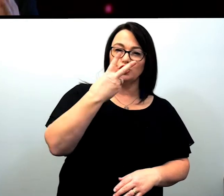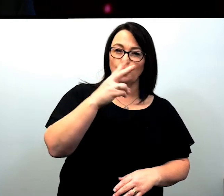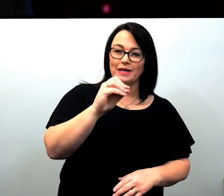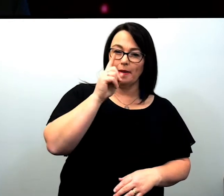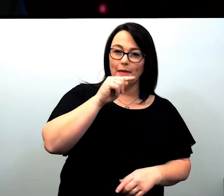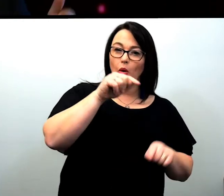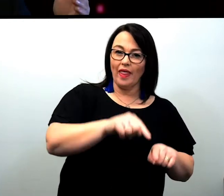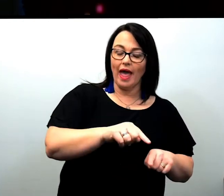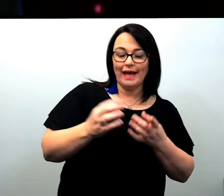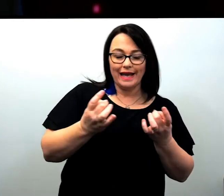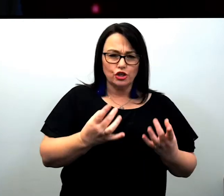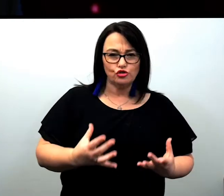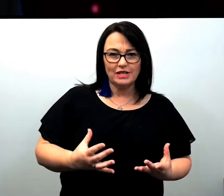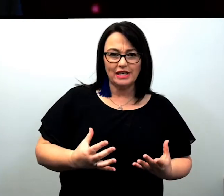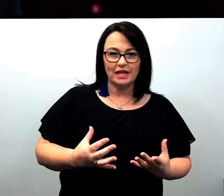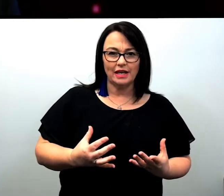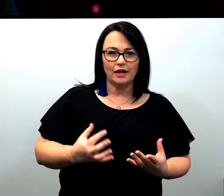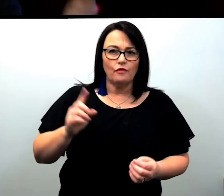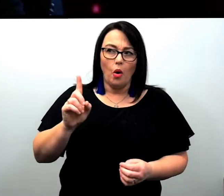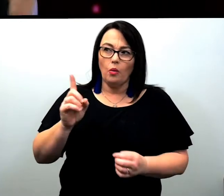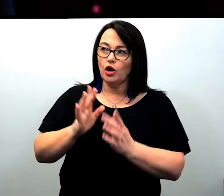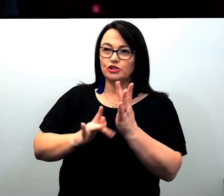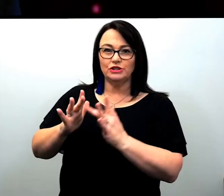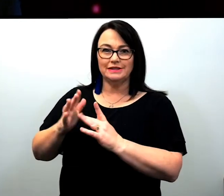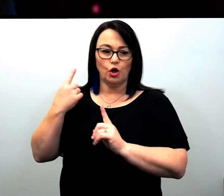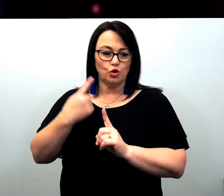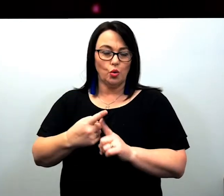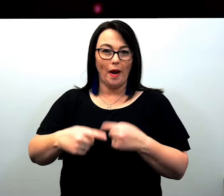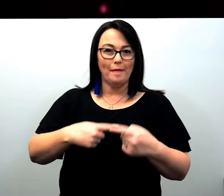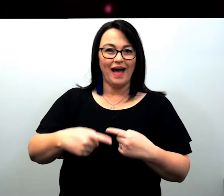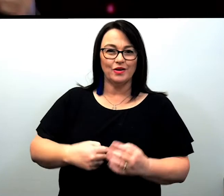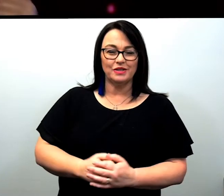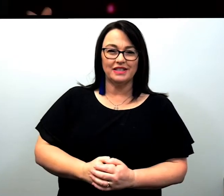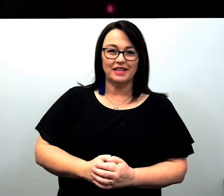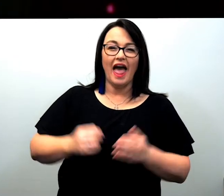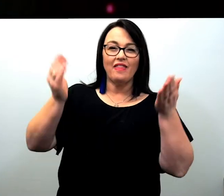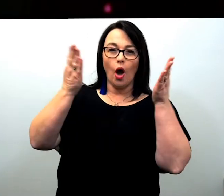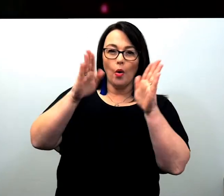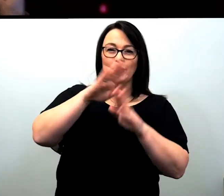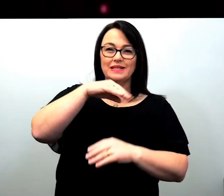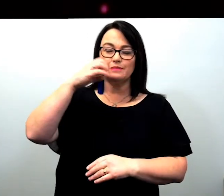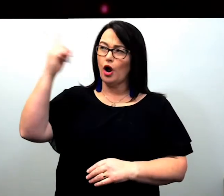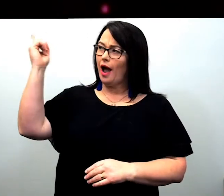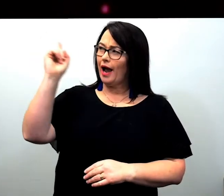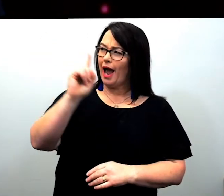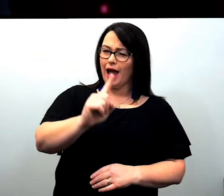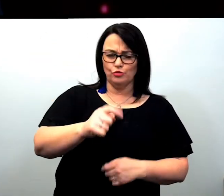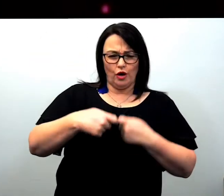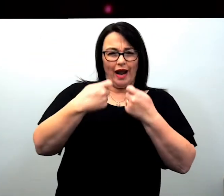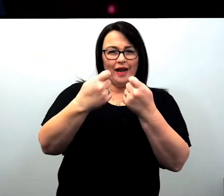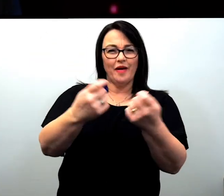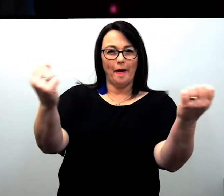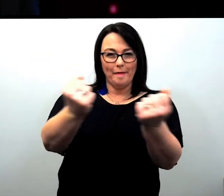for what Jesus had talked about, and the Holy Spirit came to give great power to his people.